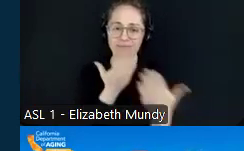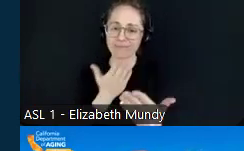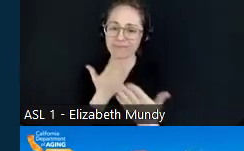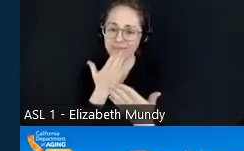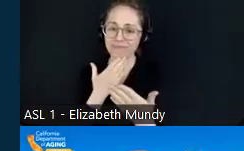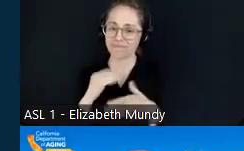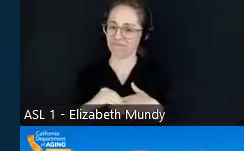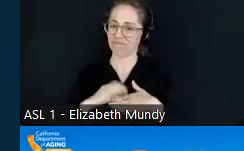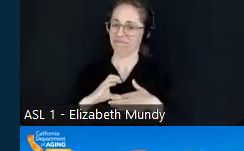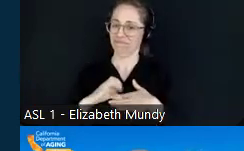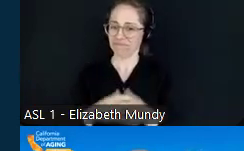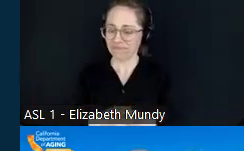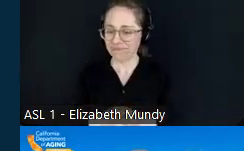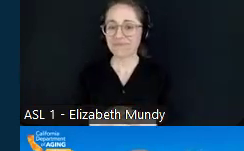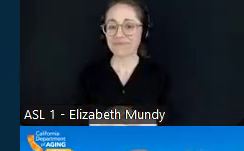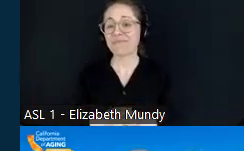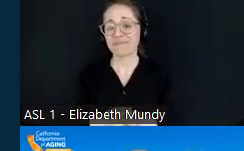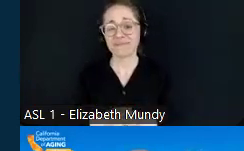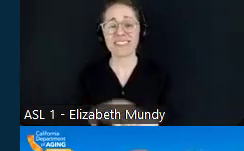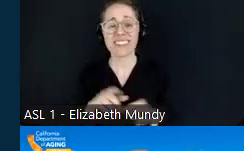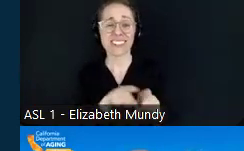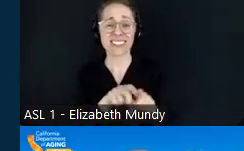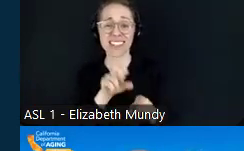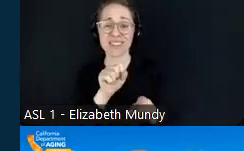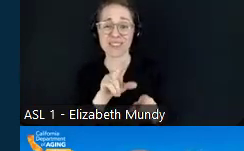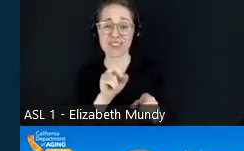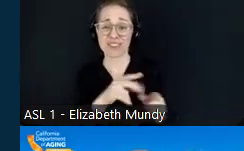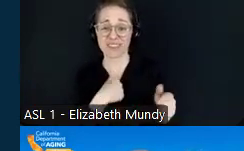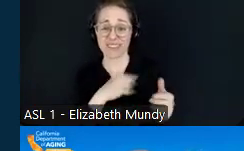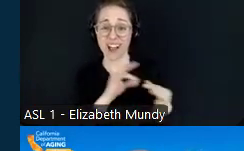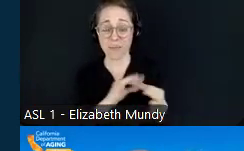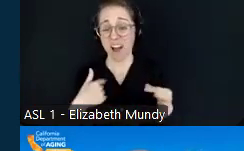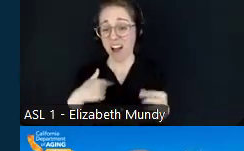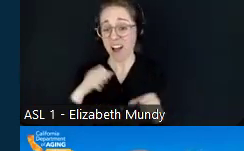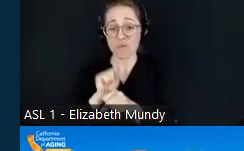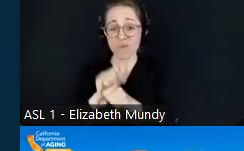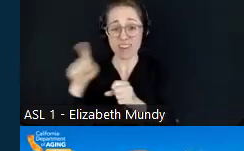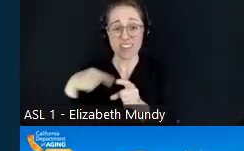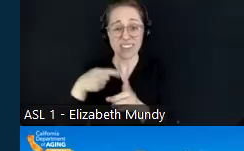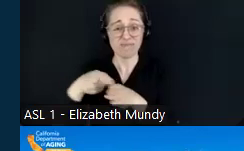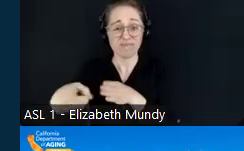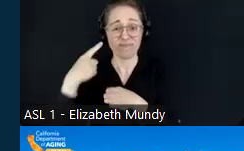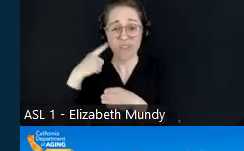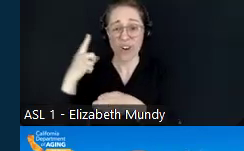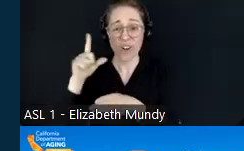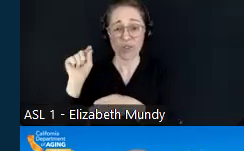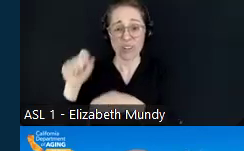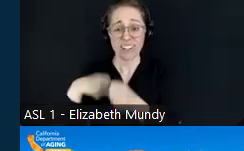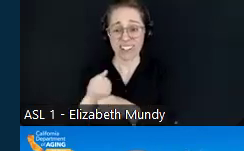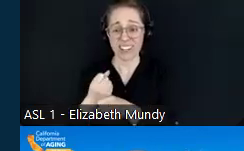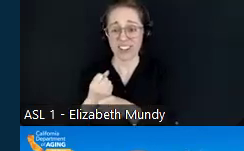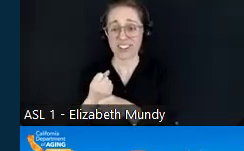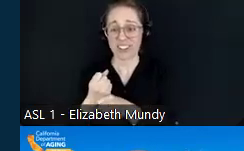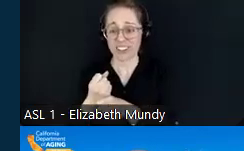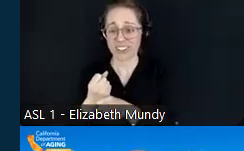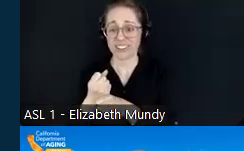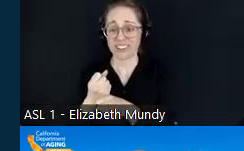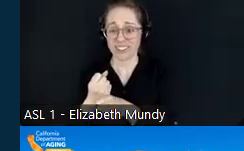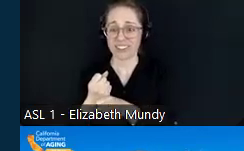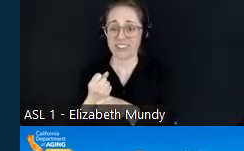I've been at this work a really long time, 2 decades in California, working on